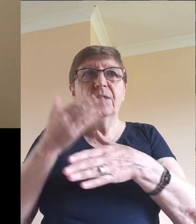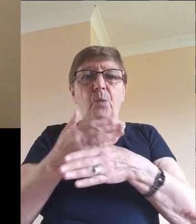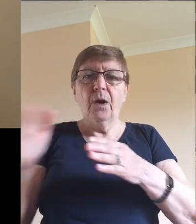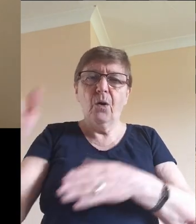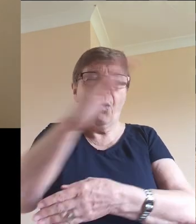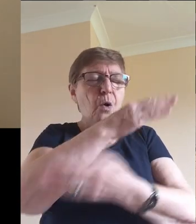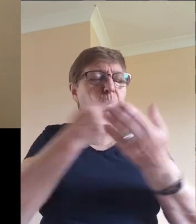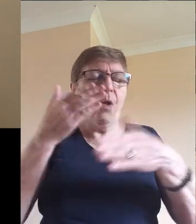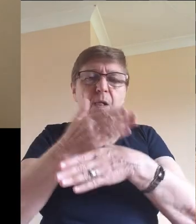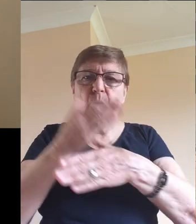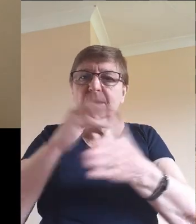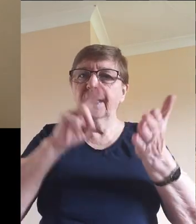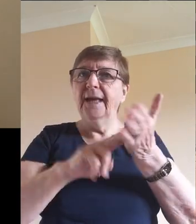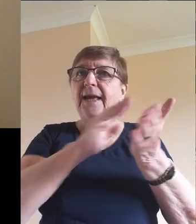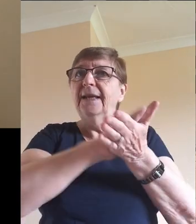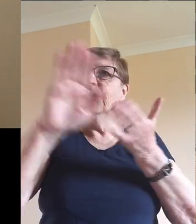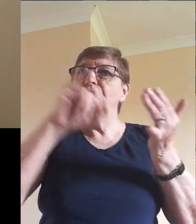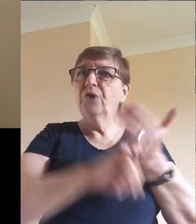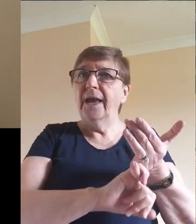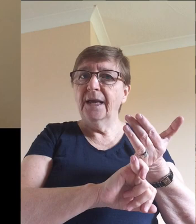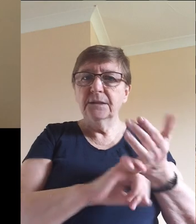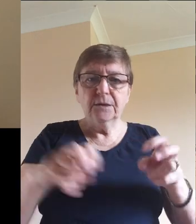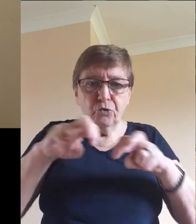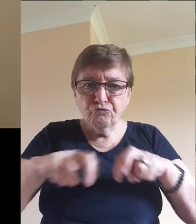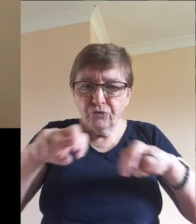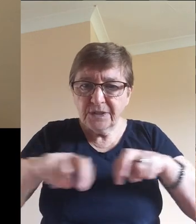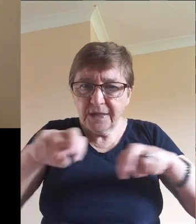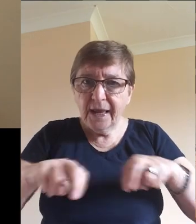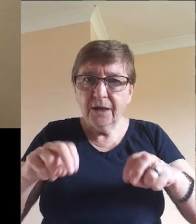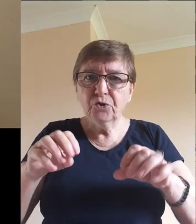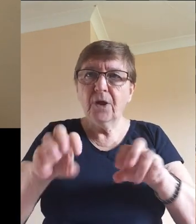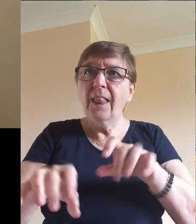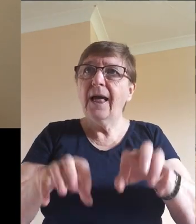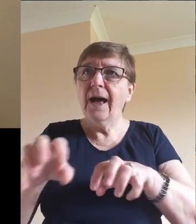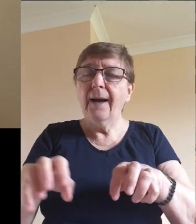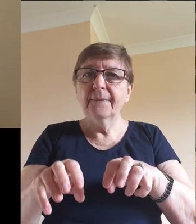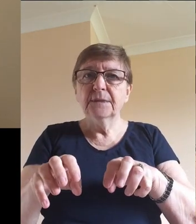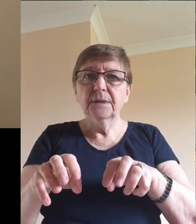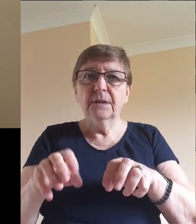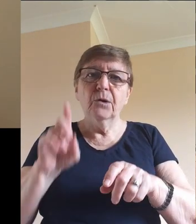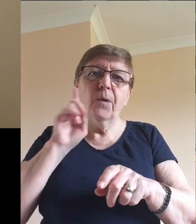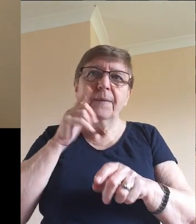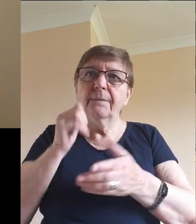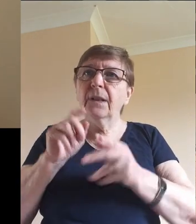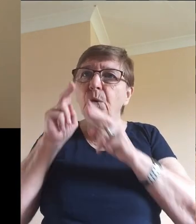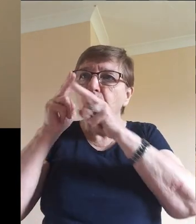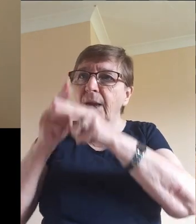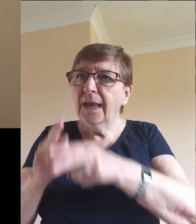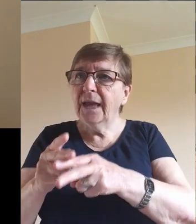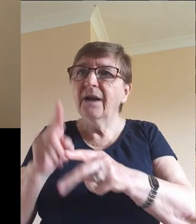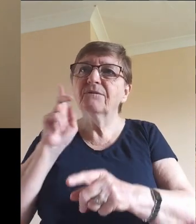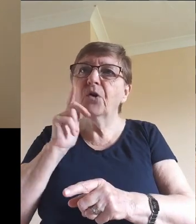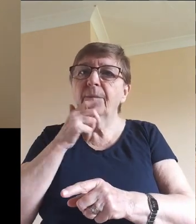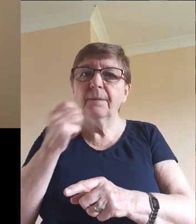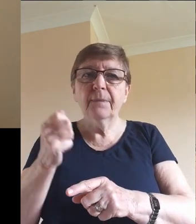facilities to either care for people who have coronavirus or are looking for ways to combat the